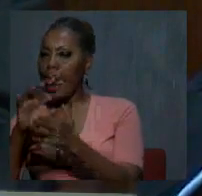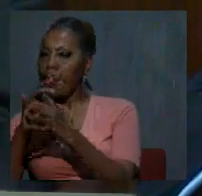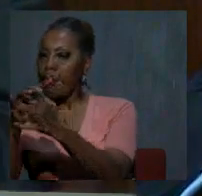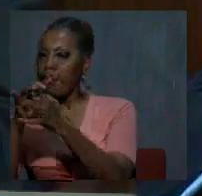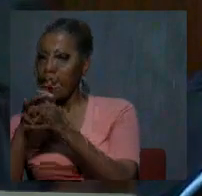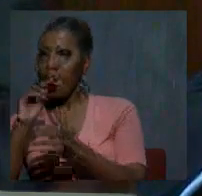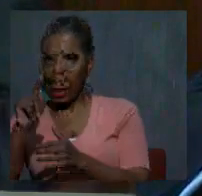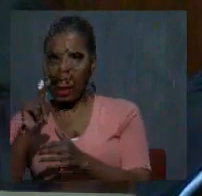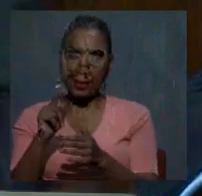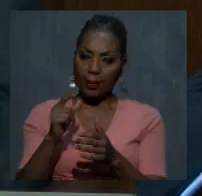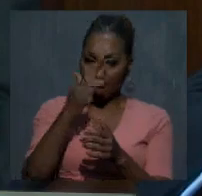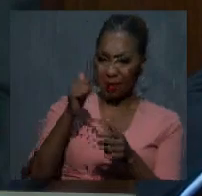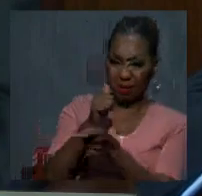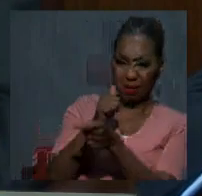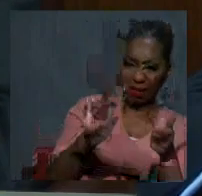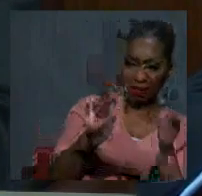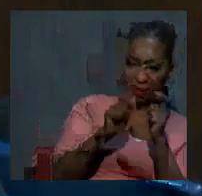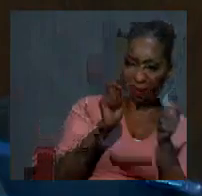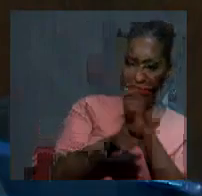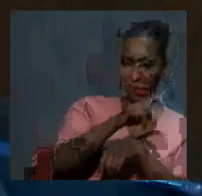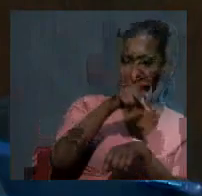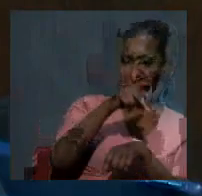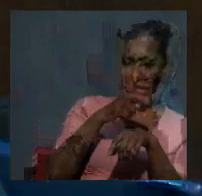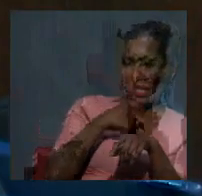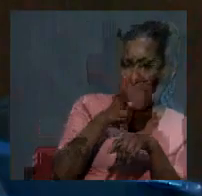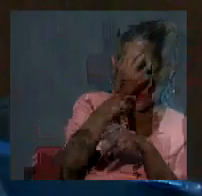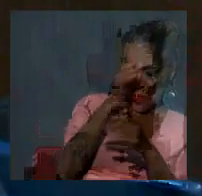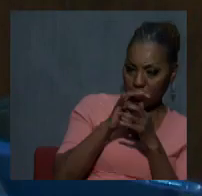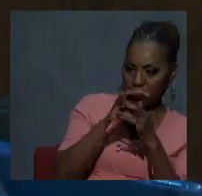Well, they change principles all the time, so.